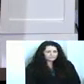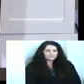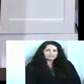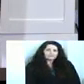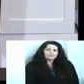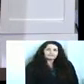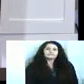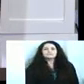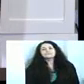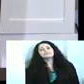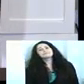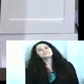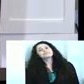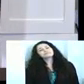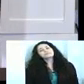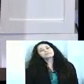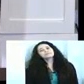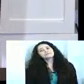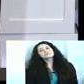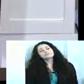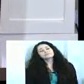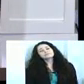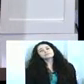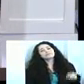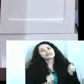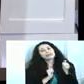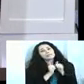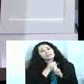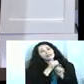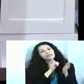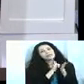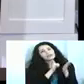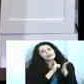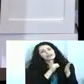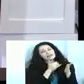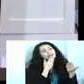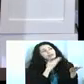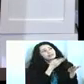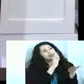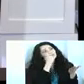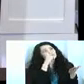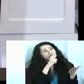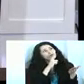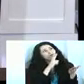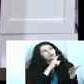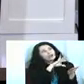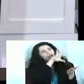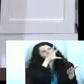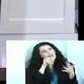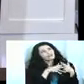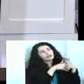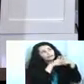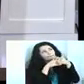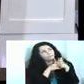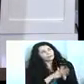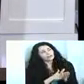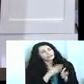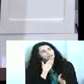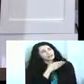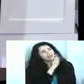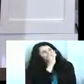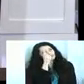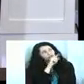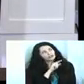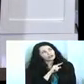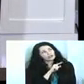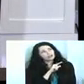And beyond that, thank God for African Americans. Thank God for God's LGBT